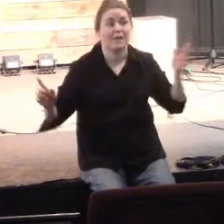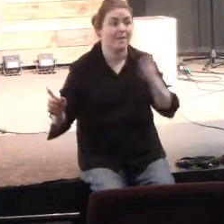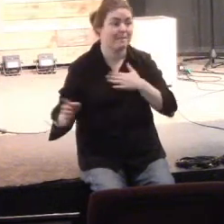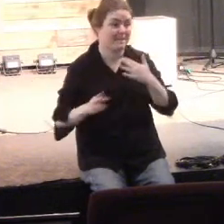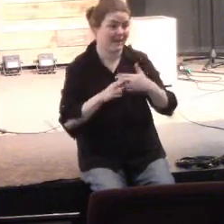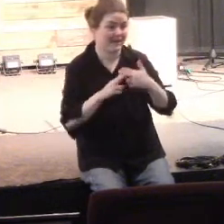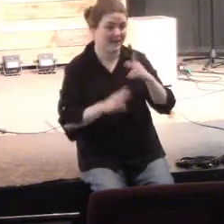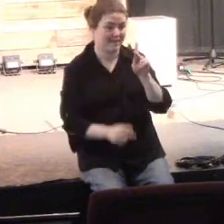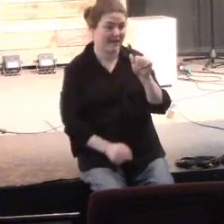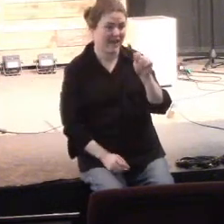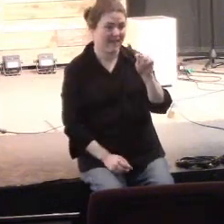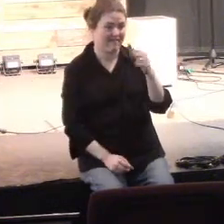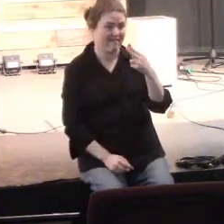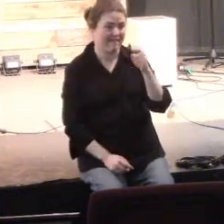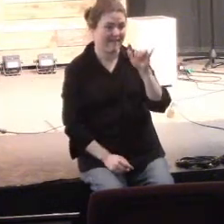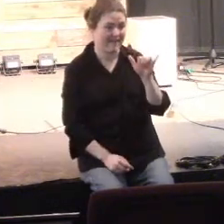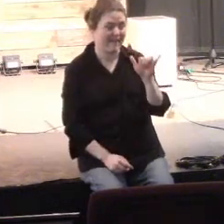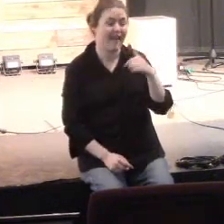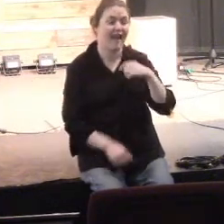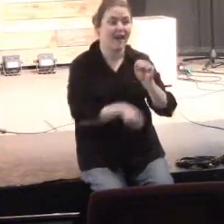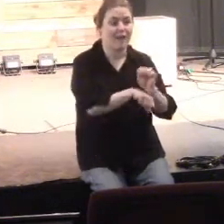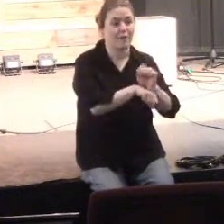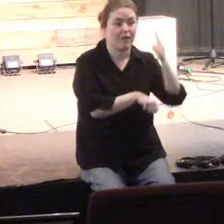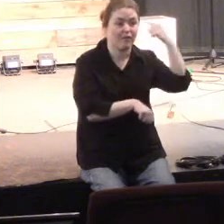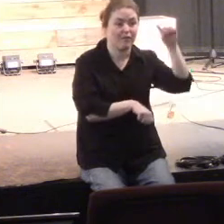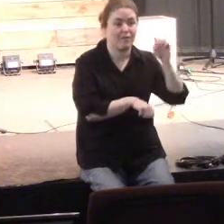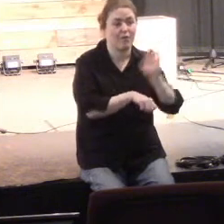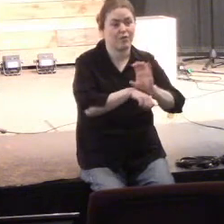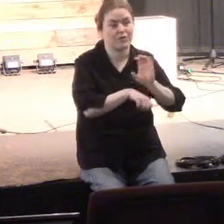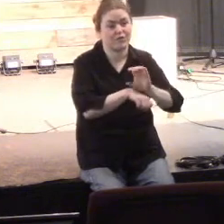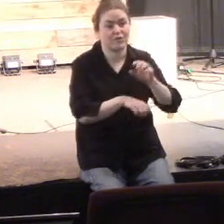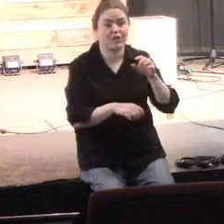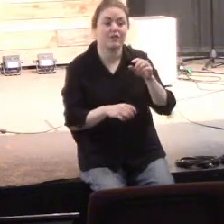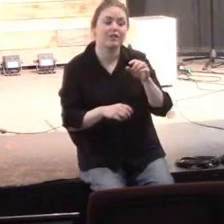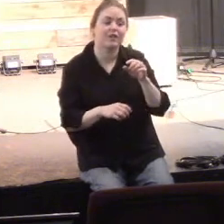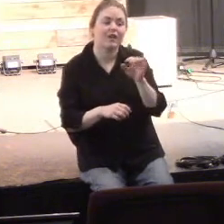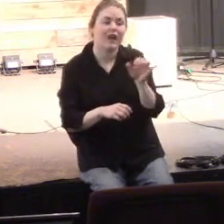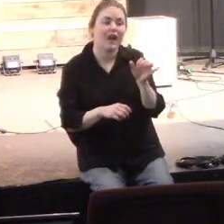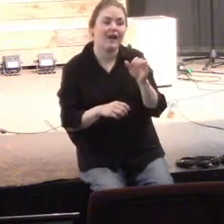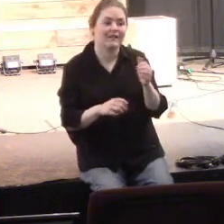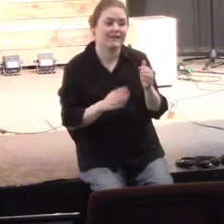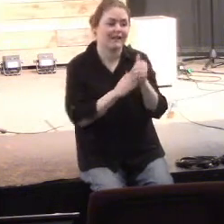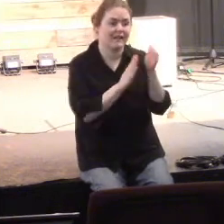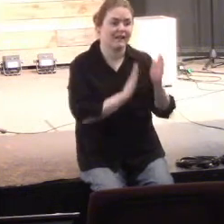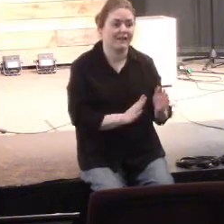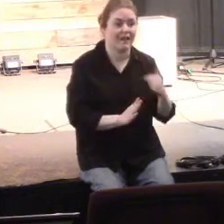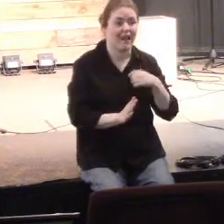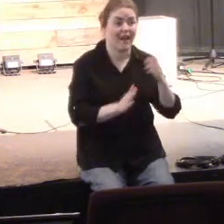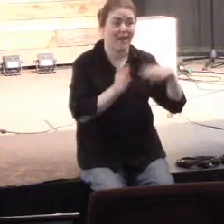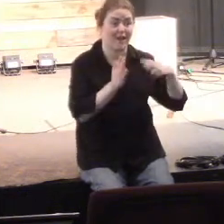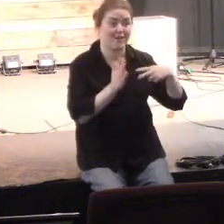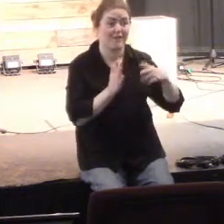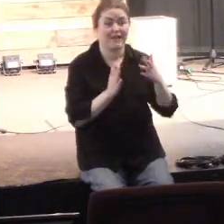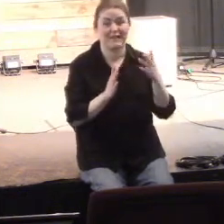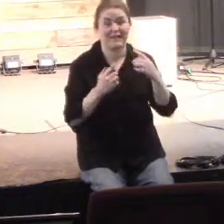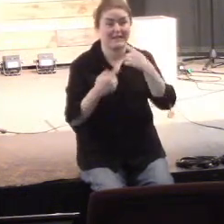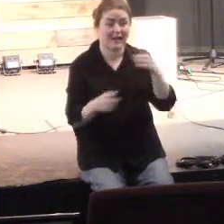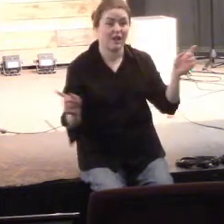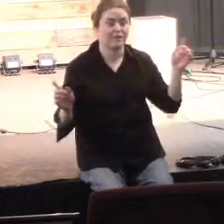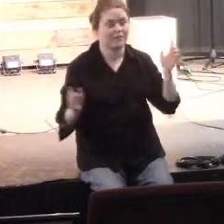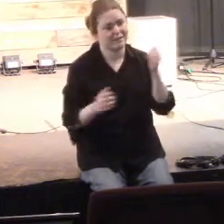Kathy, and I work for the church in the capacity of one of your administrators. And I read the announcements every Sunday, most